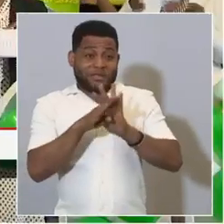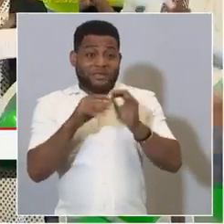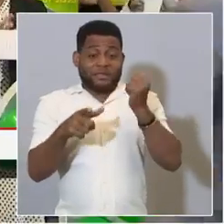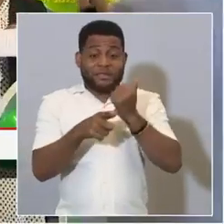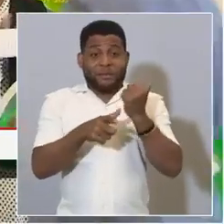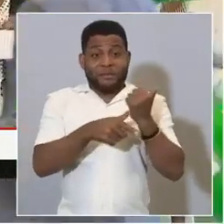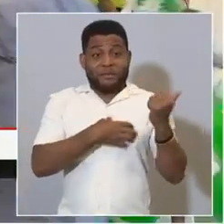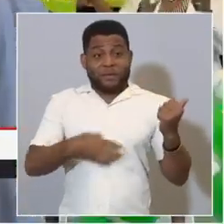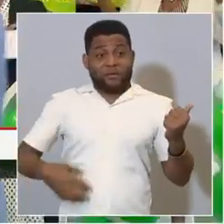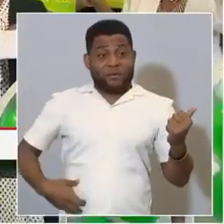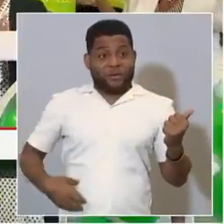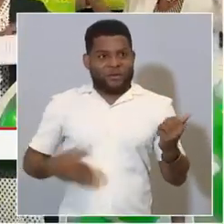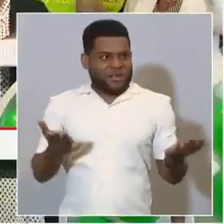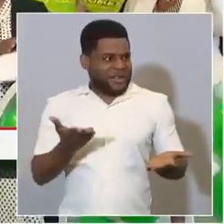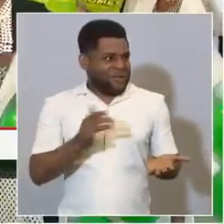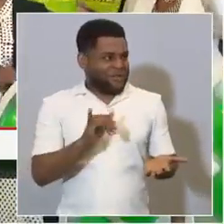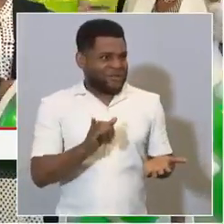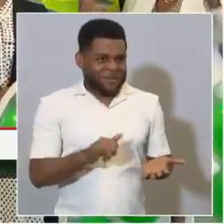Kenya McDuffie.